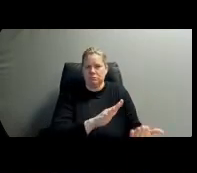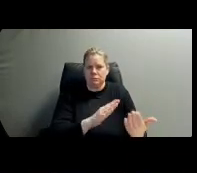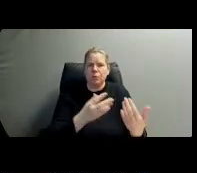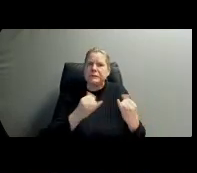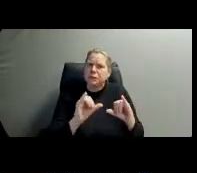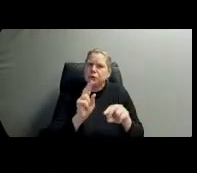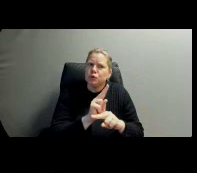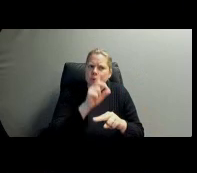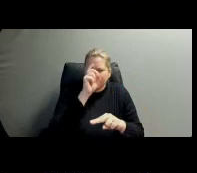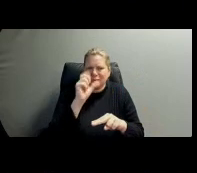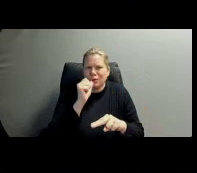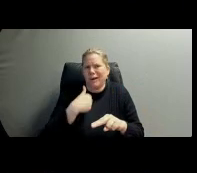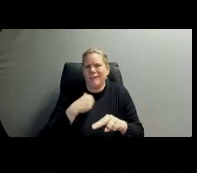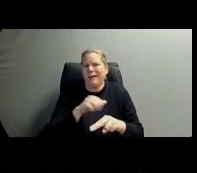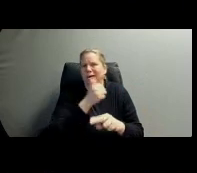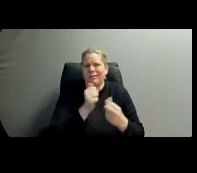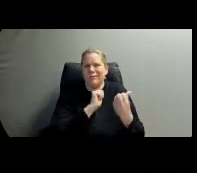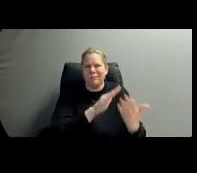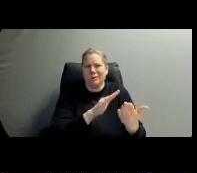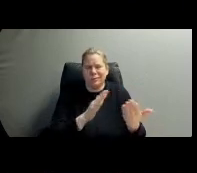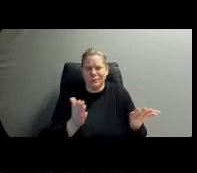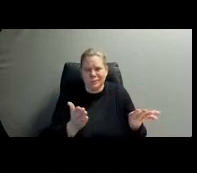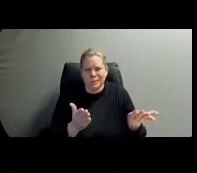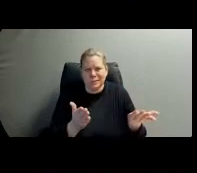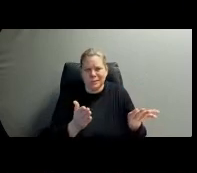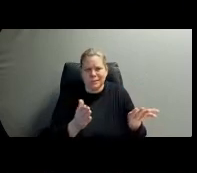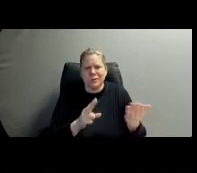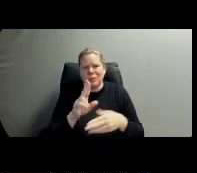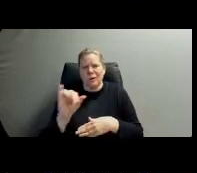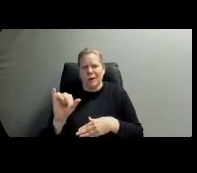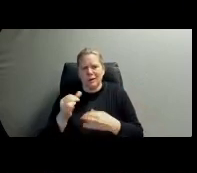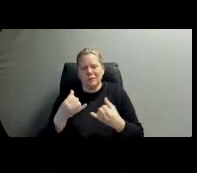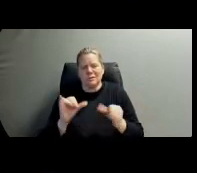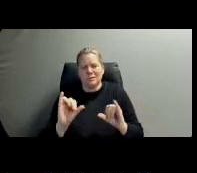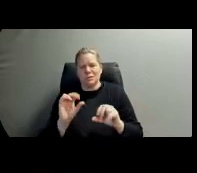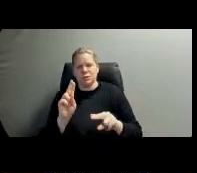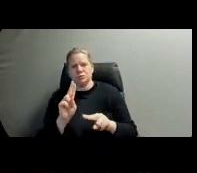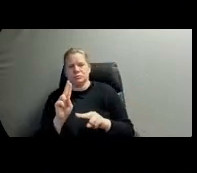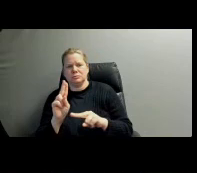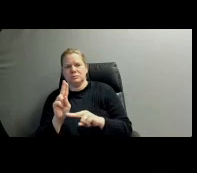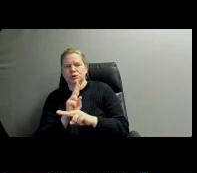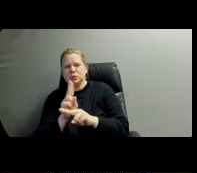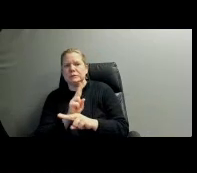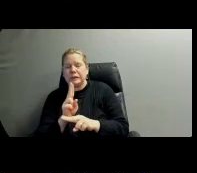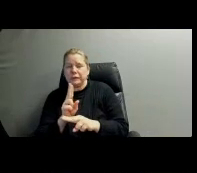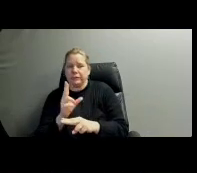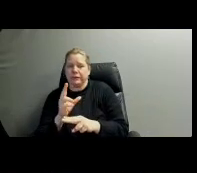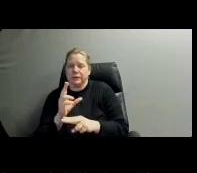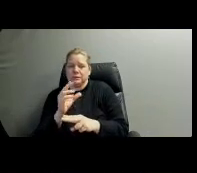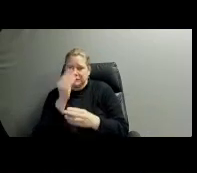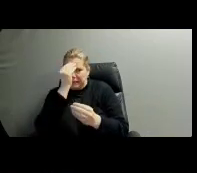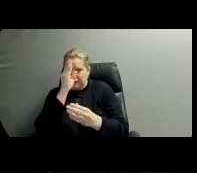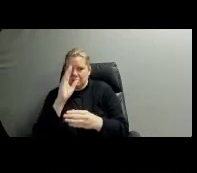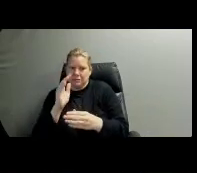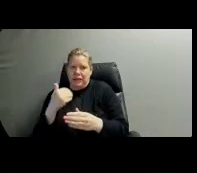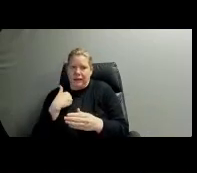any alternate mechanism. PII is still somewhere being part of a majority of the data sets that organizations are being used.